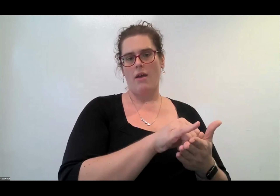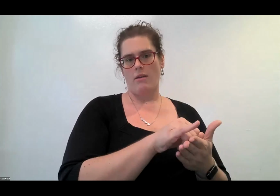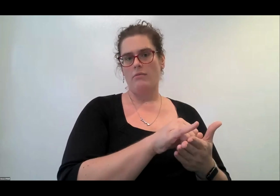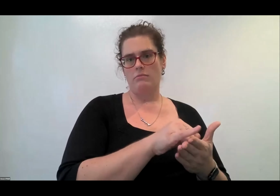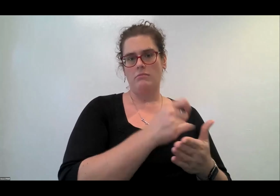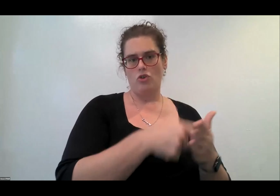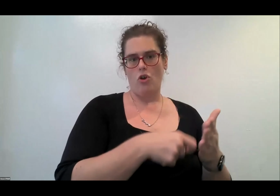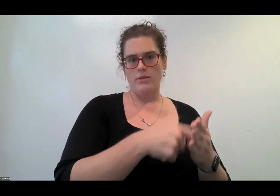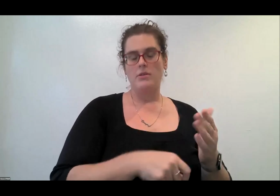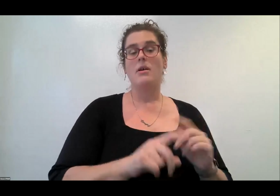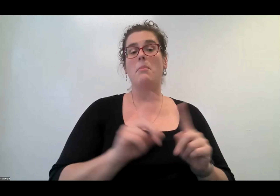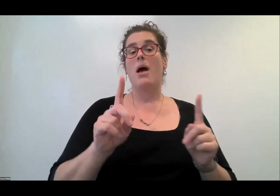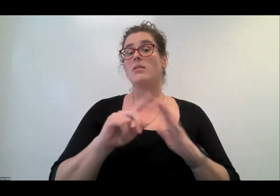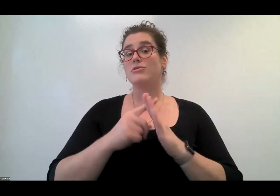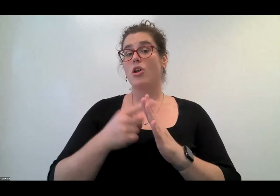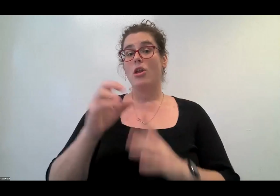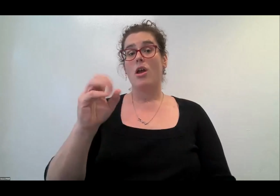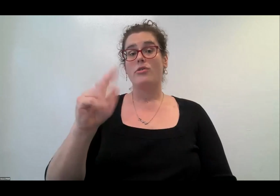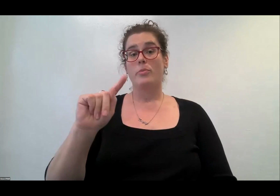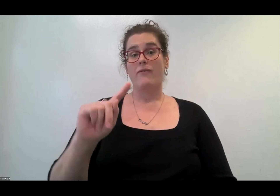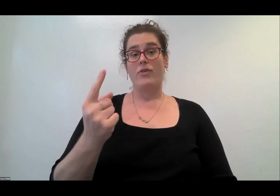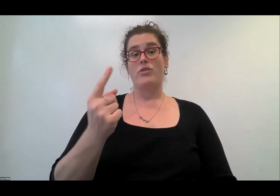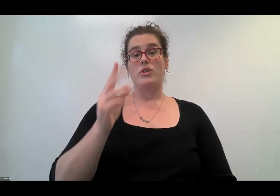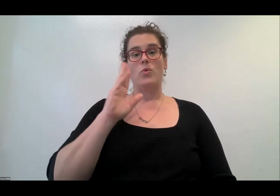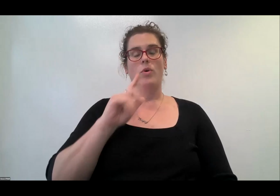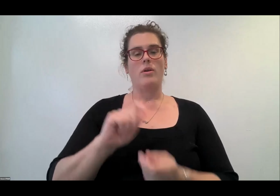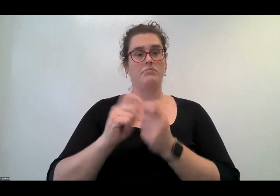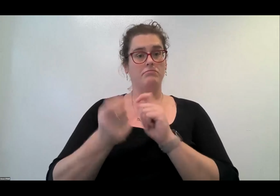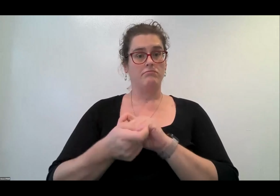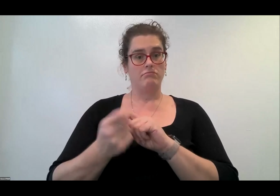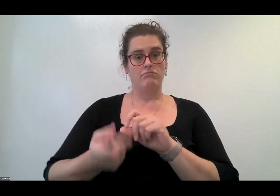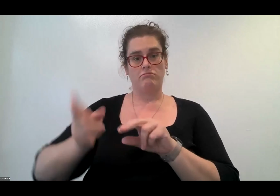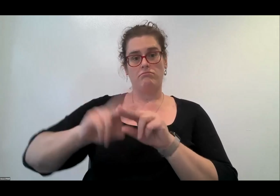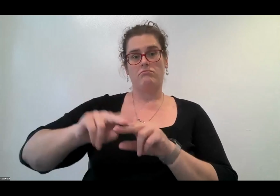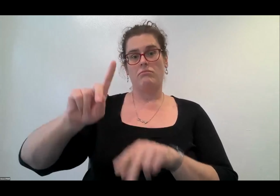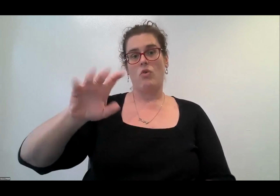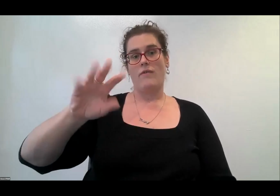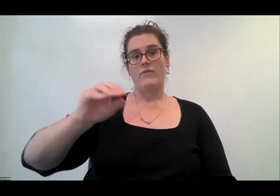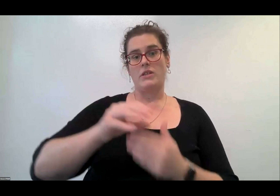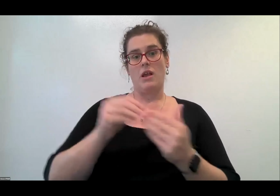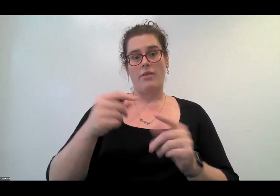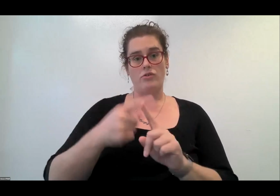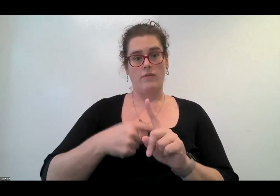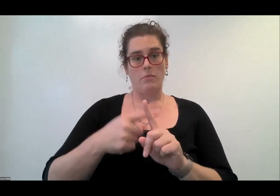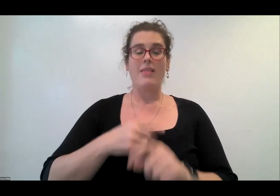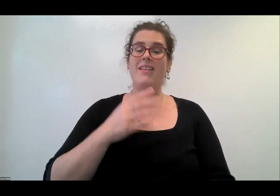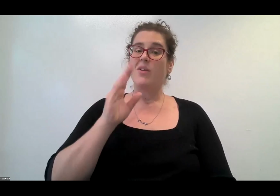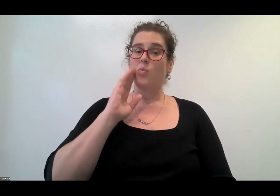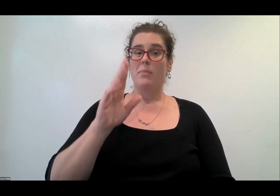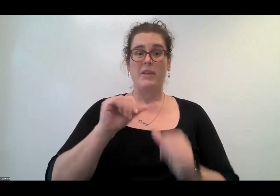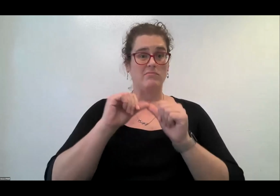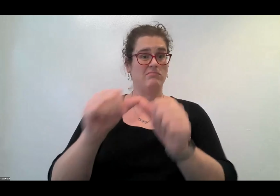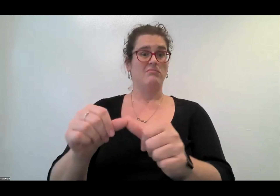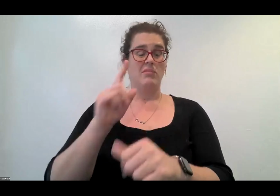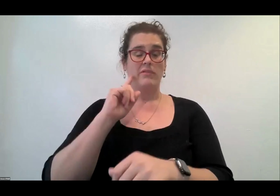supports. But starting October 1, that will be $150. That will be in effect for the next